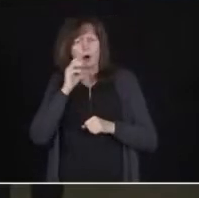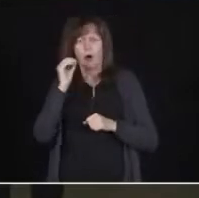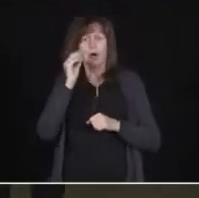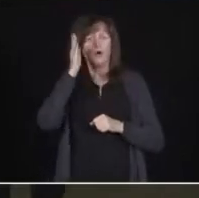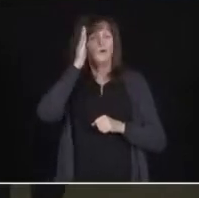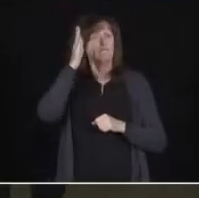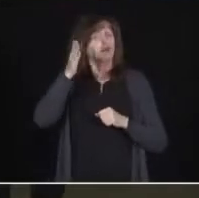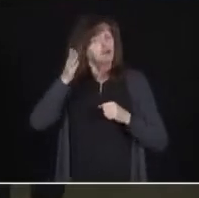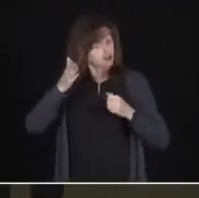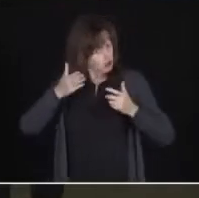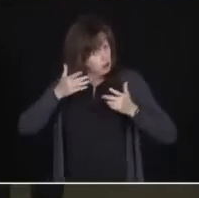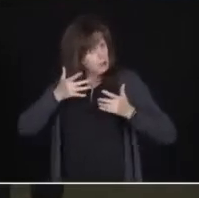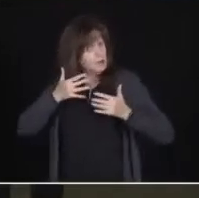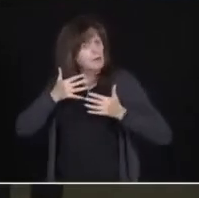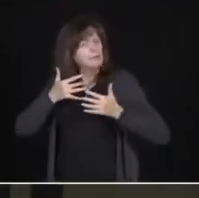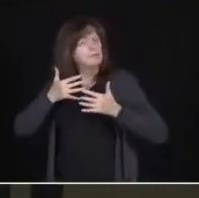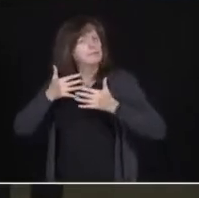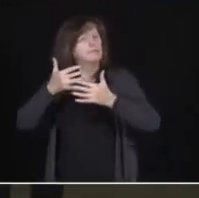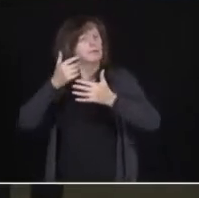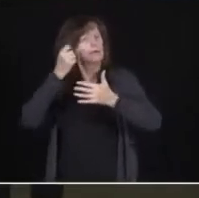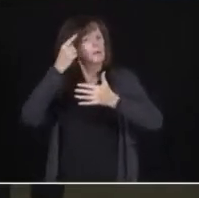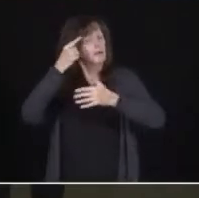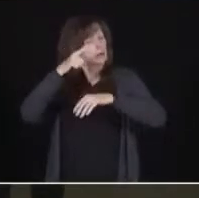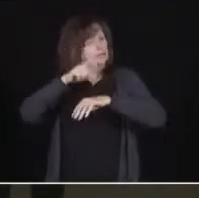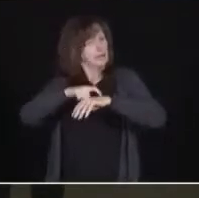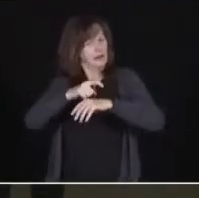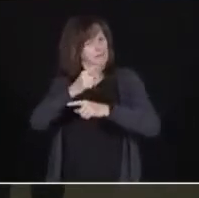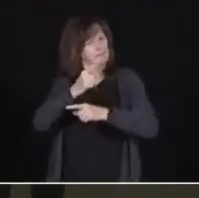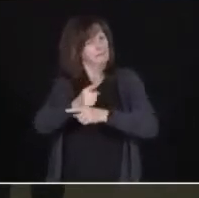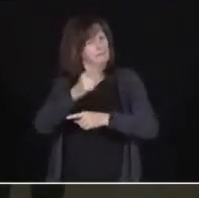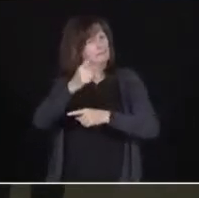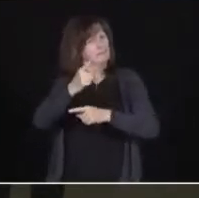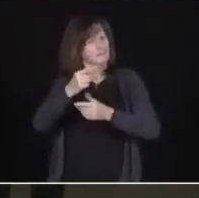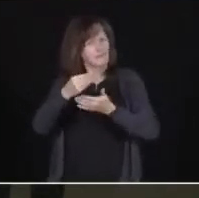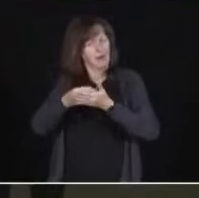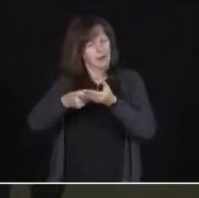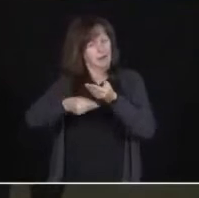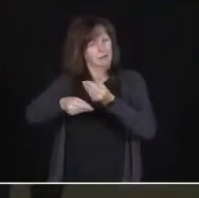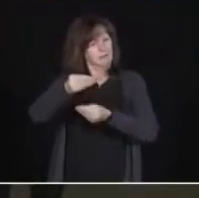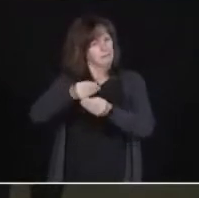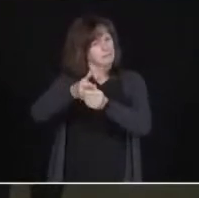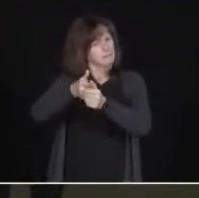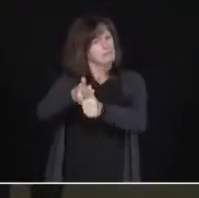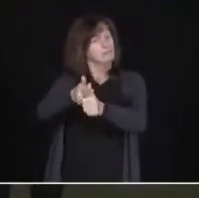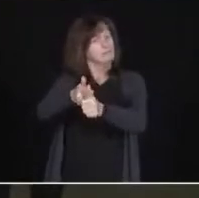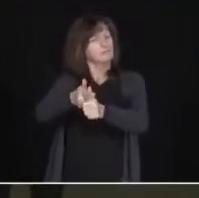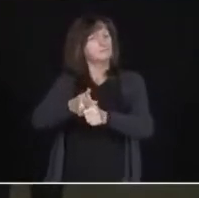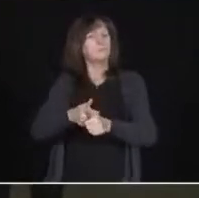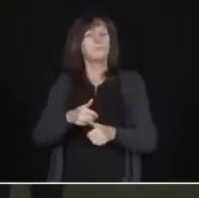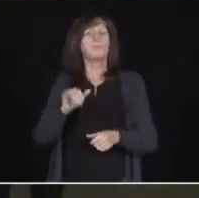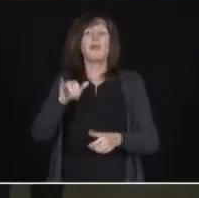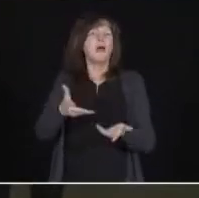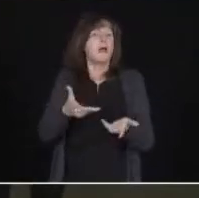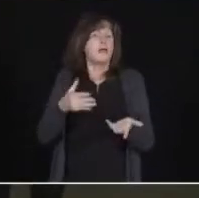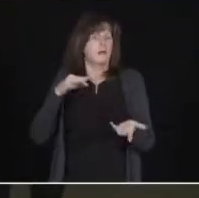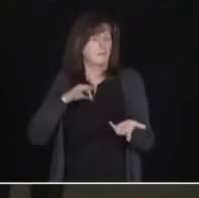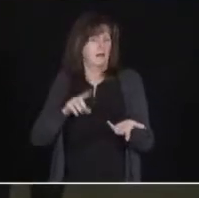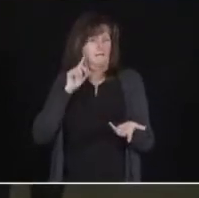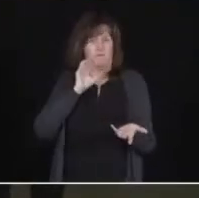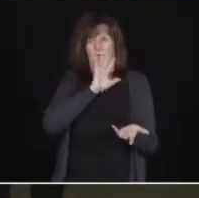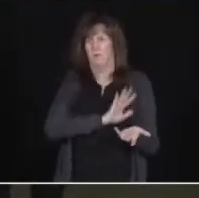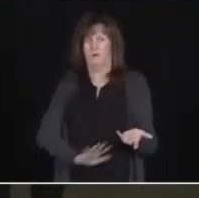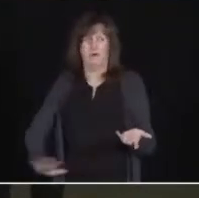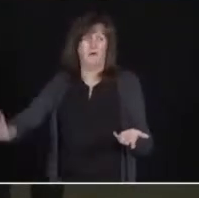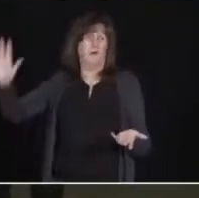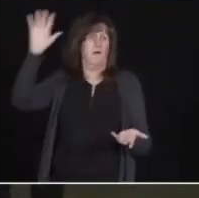This approach will benefit everyone in every corner of our province today and well into the future. Thank you,